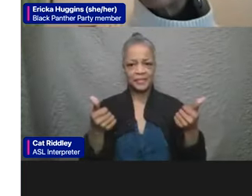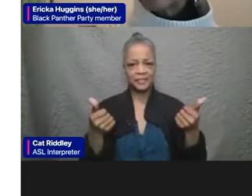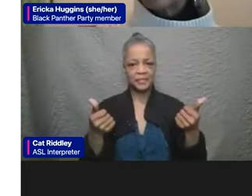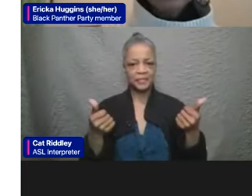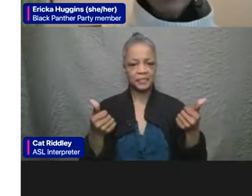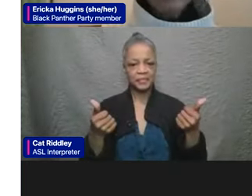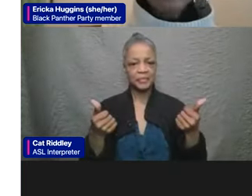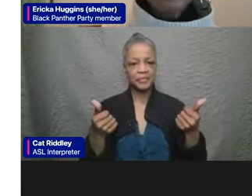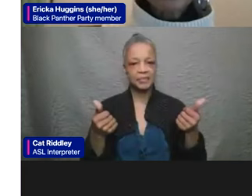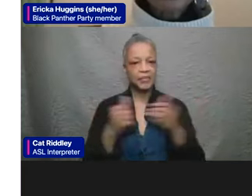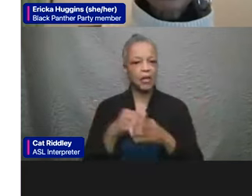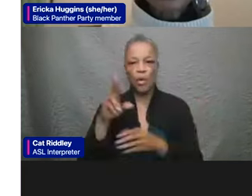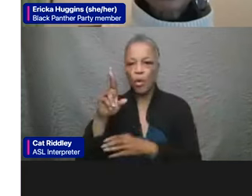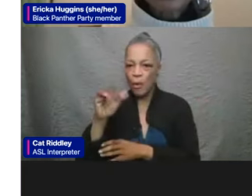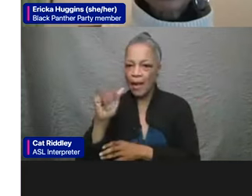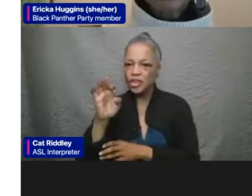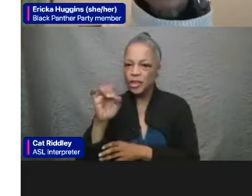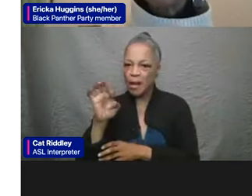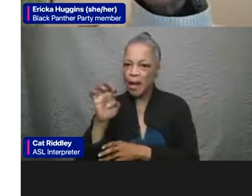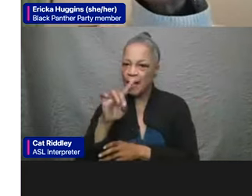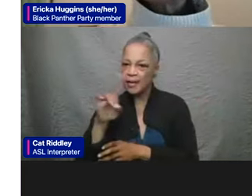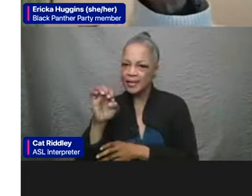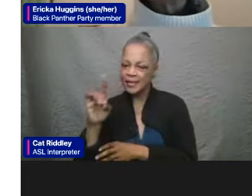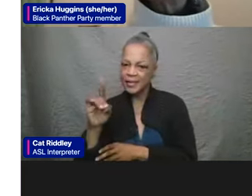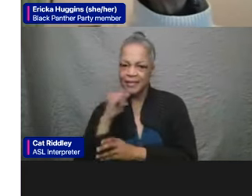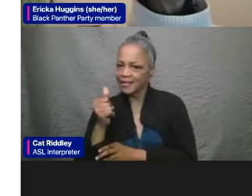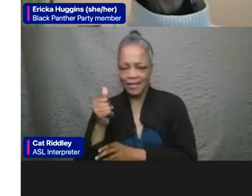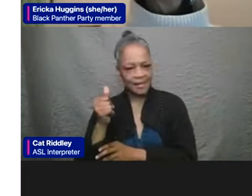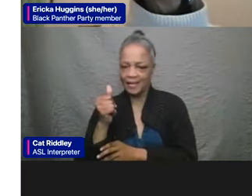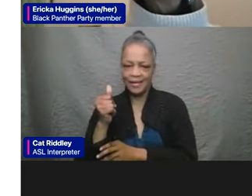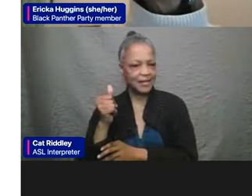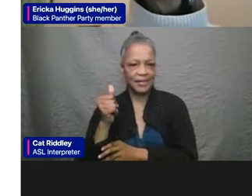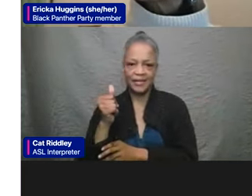It wasn't racialized. It wasn't even